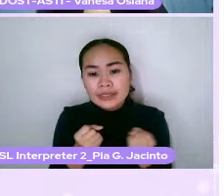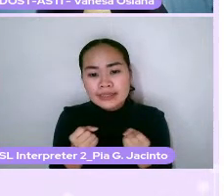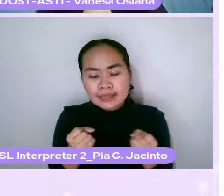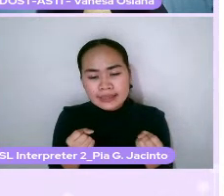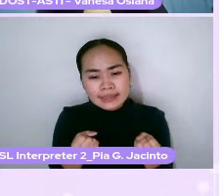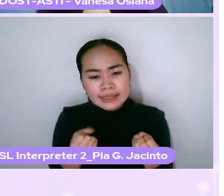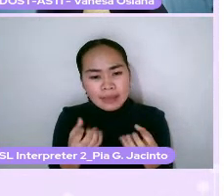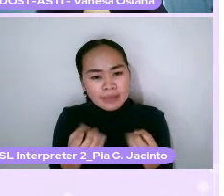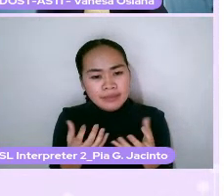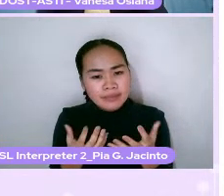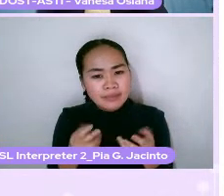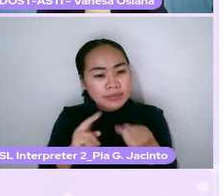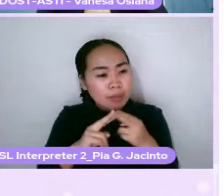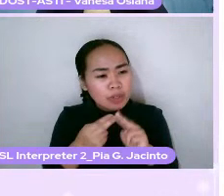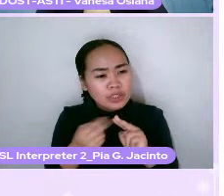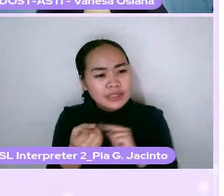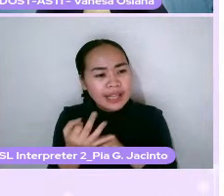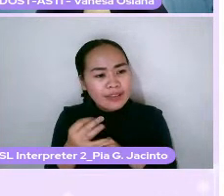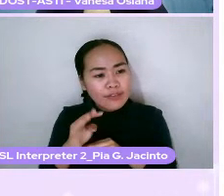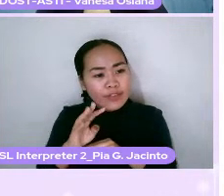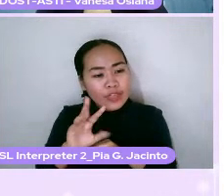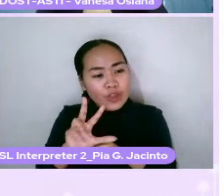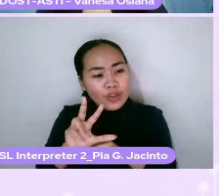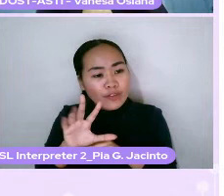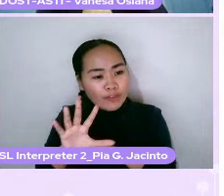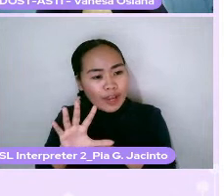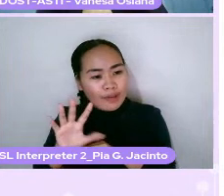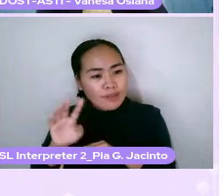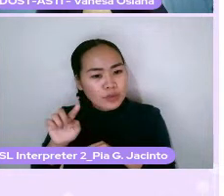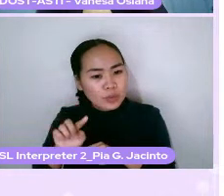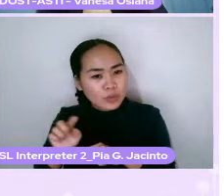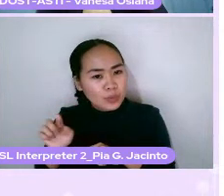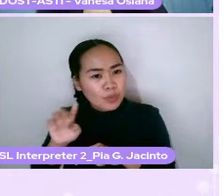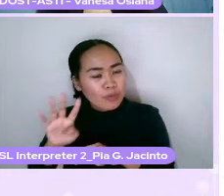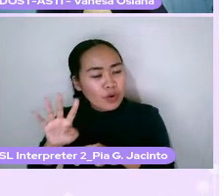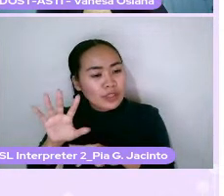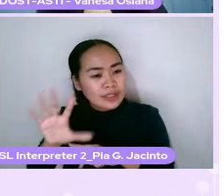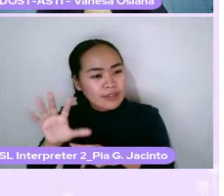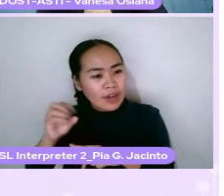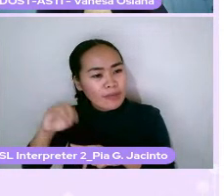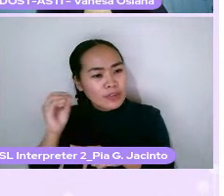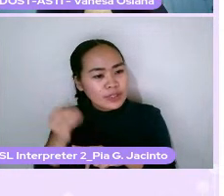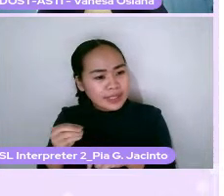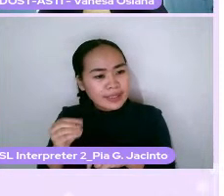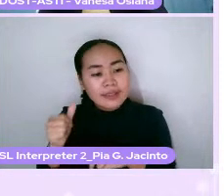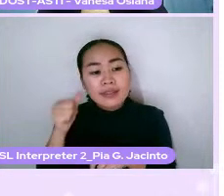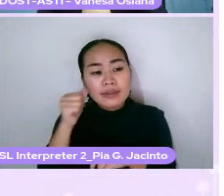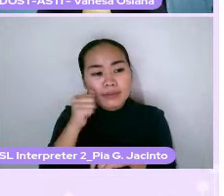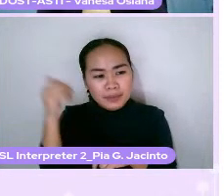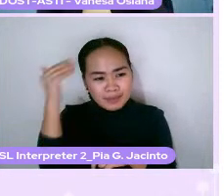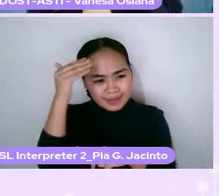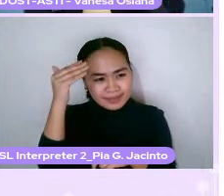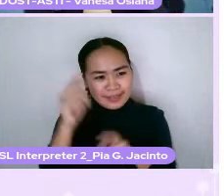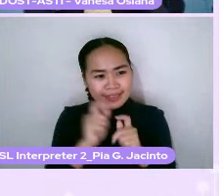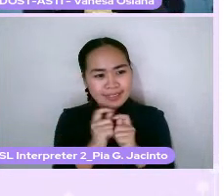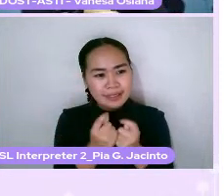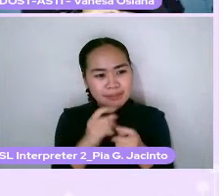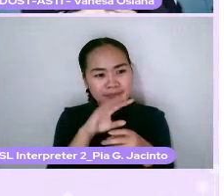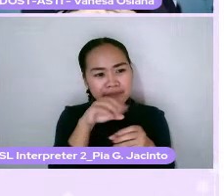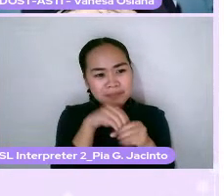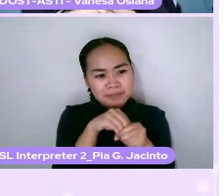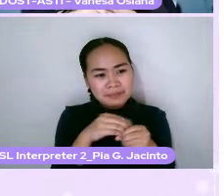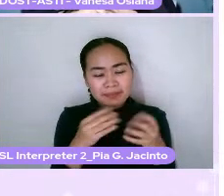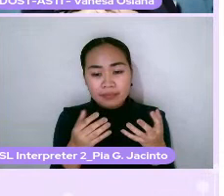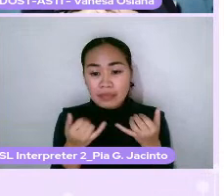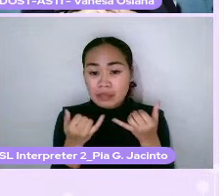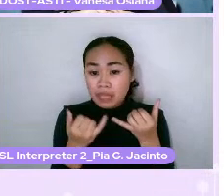we have 35% to 40% ratio of female to men. So being a woman in this